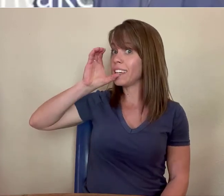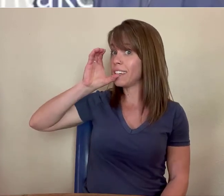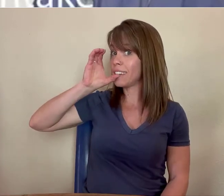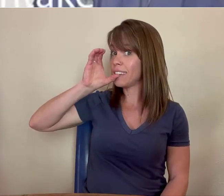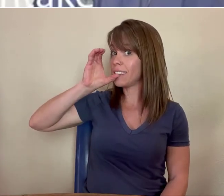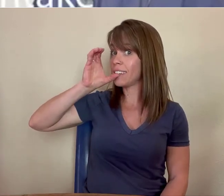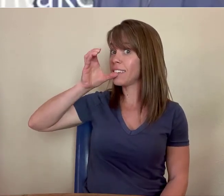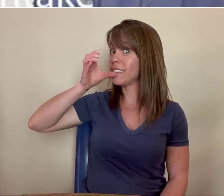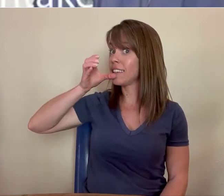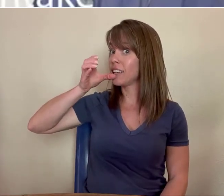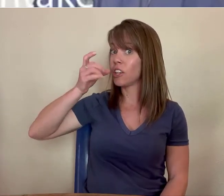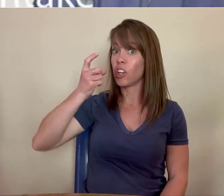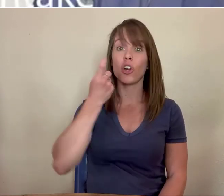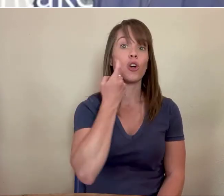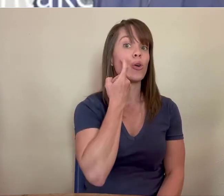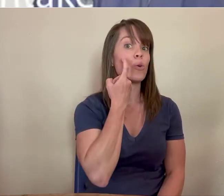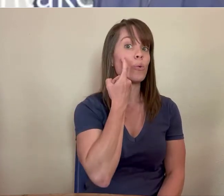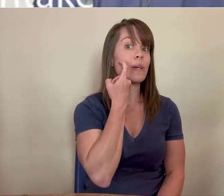Drink.